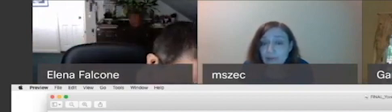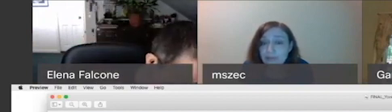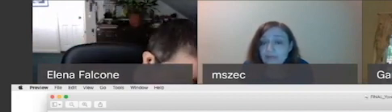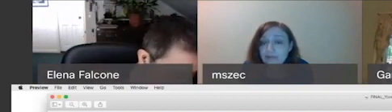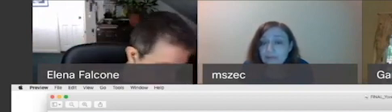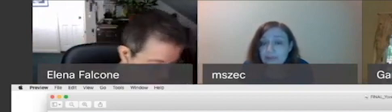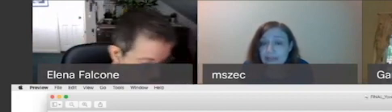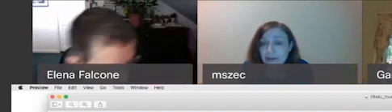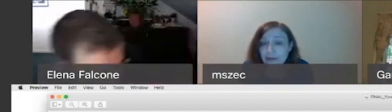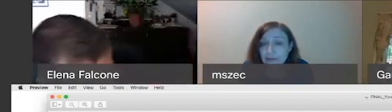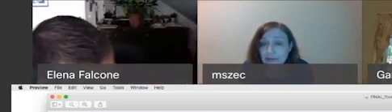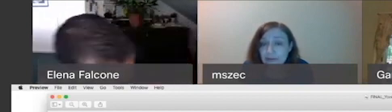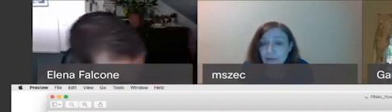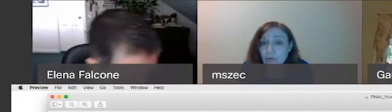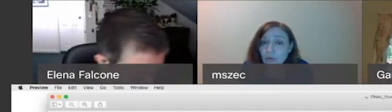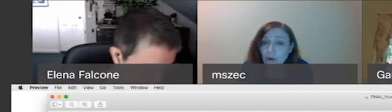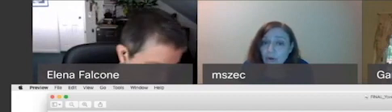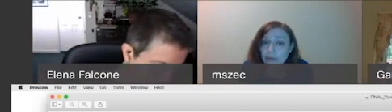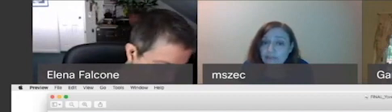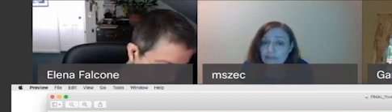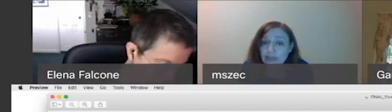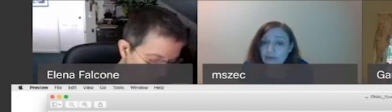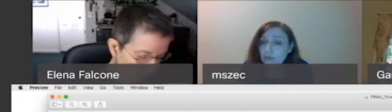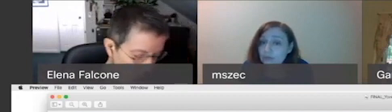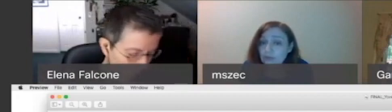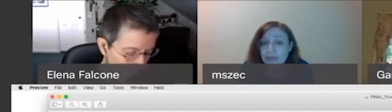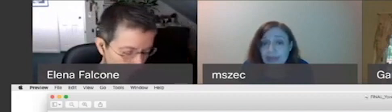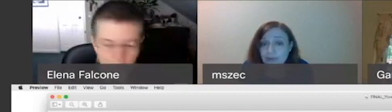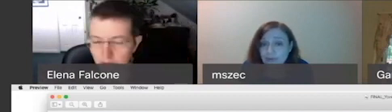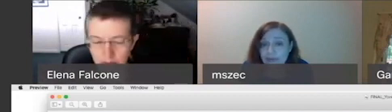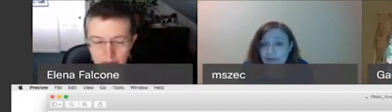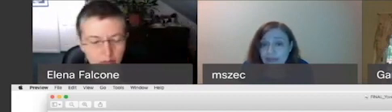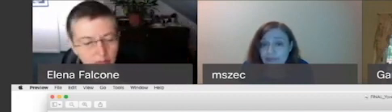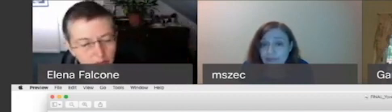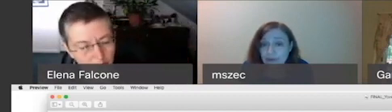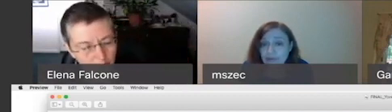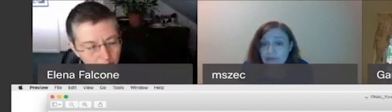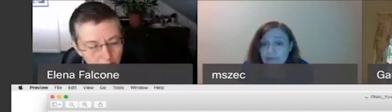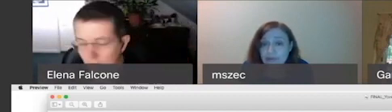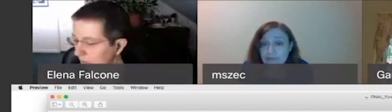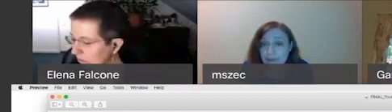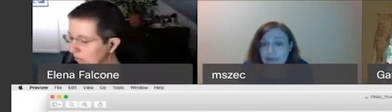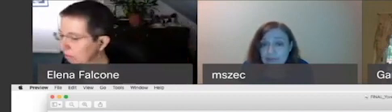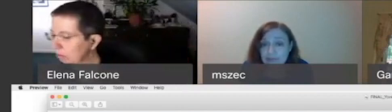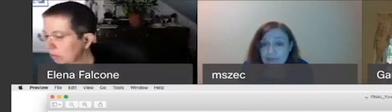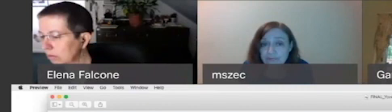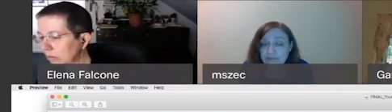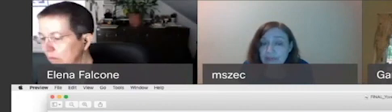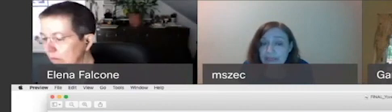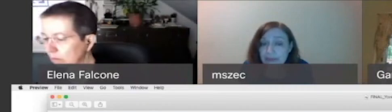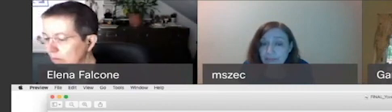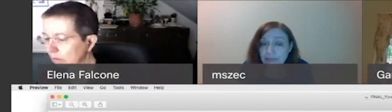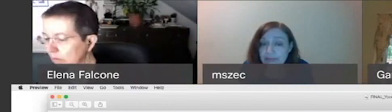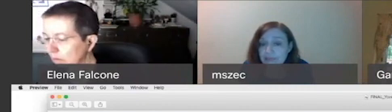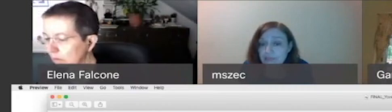in your apartment for a full year, or a tenant with or without a written lease who's lived at the premises for a